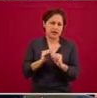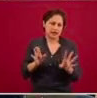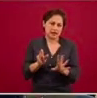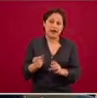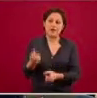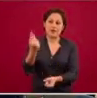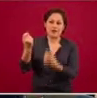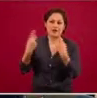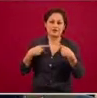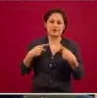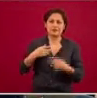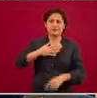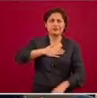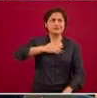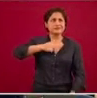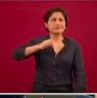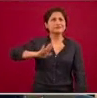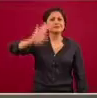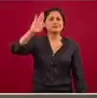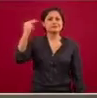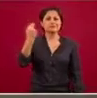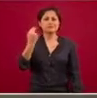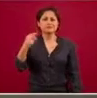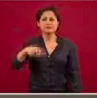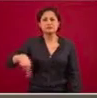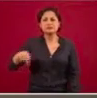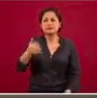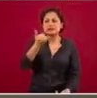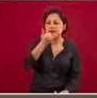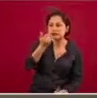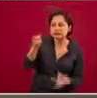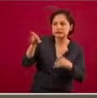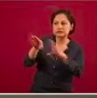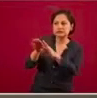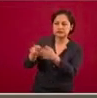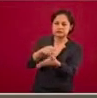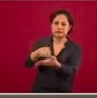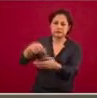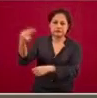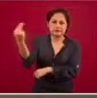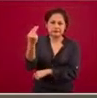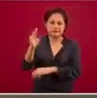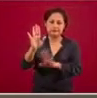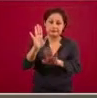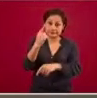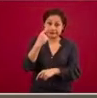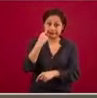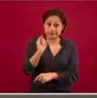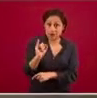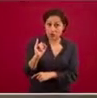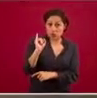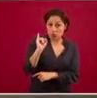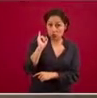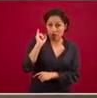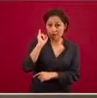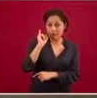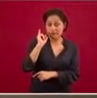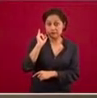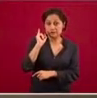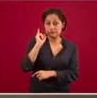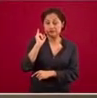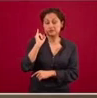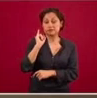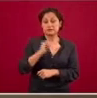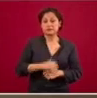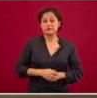some of them are non-essential. And of course, the people who belong to those non-essential activities will